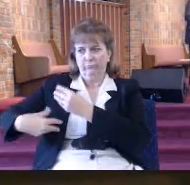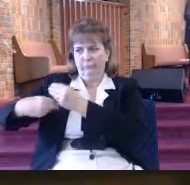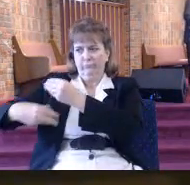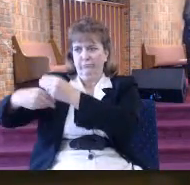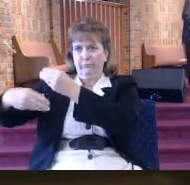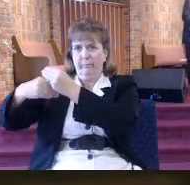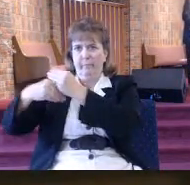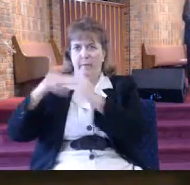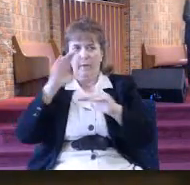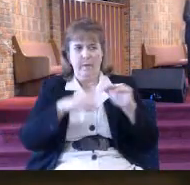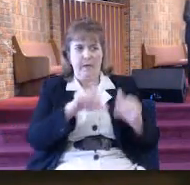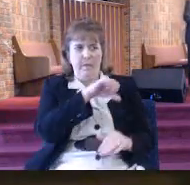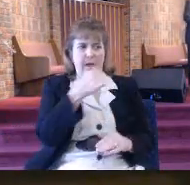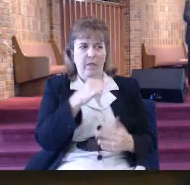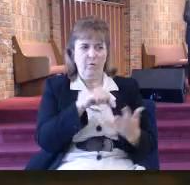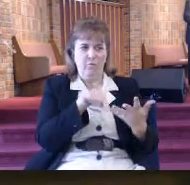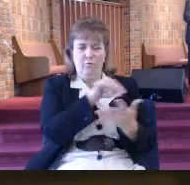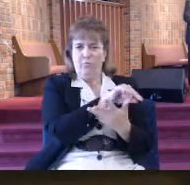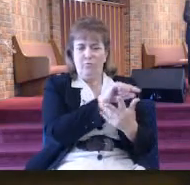the other Gospels.